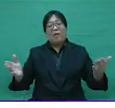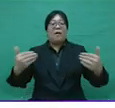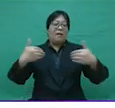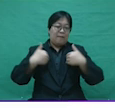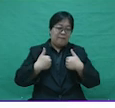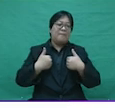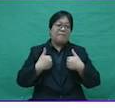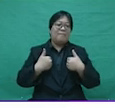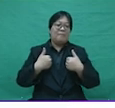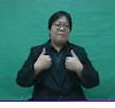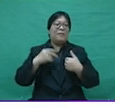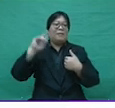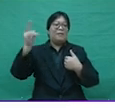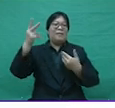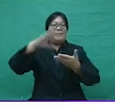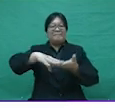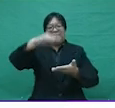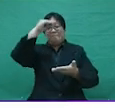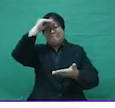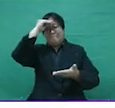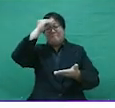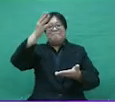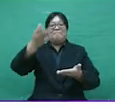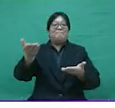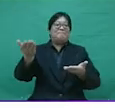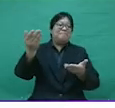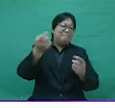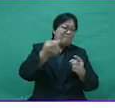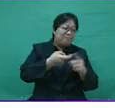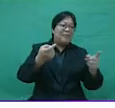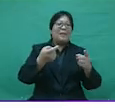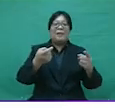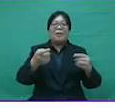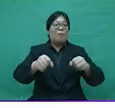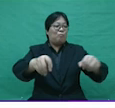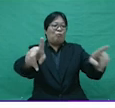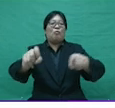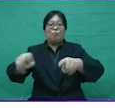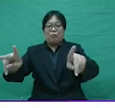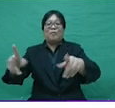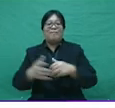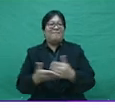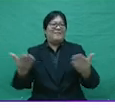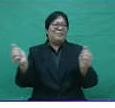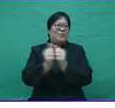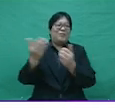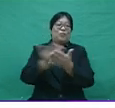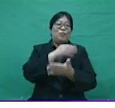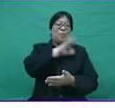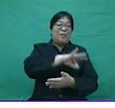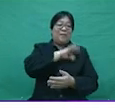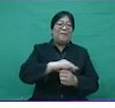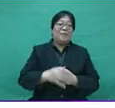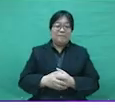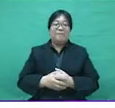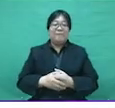There have been, second lesson, some coverage opportunities, as mentioned, with new benefits